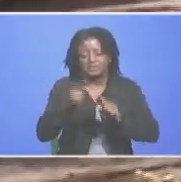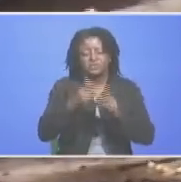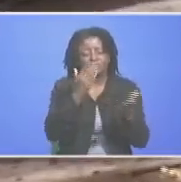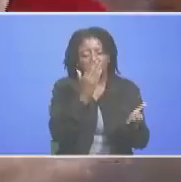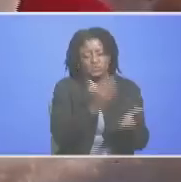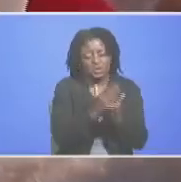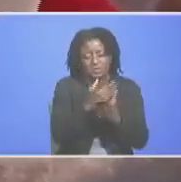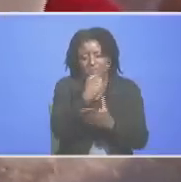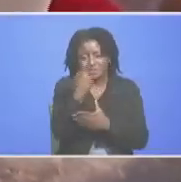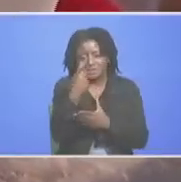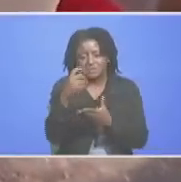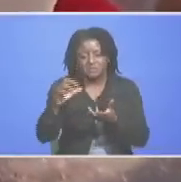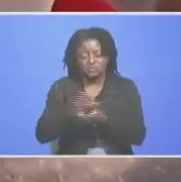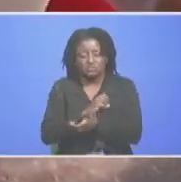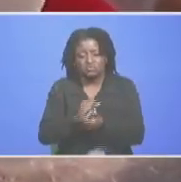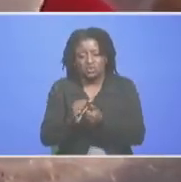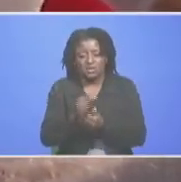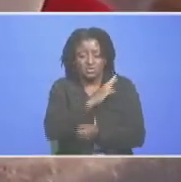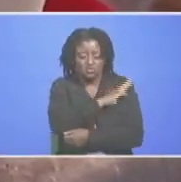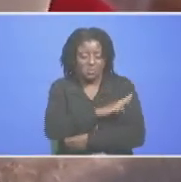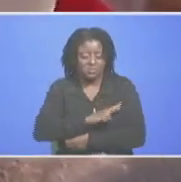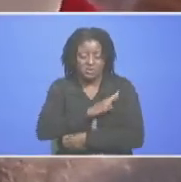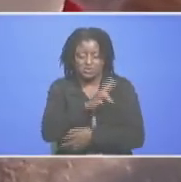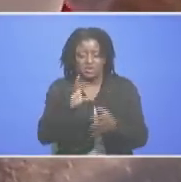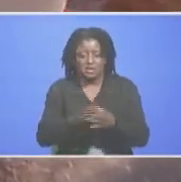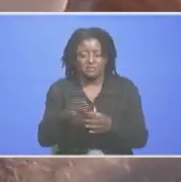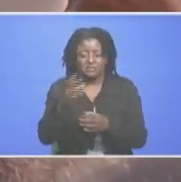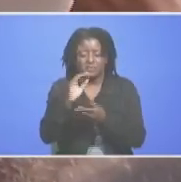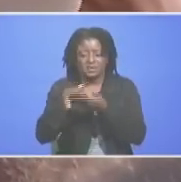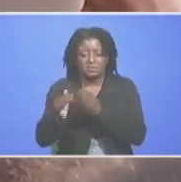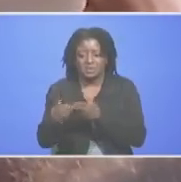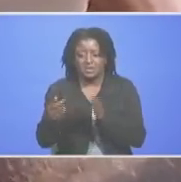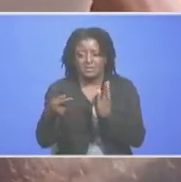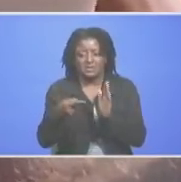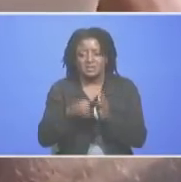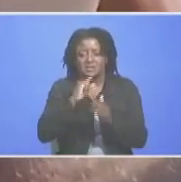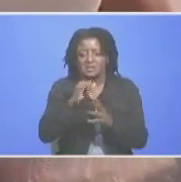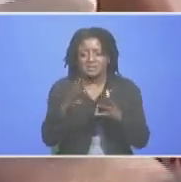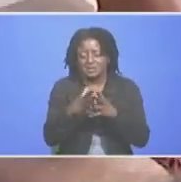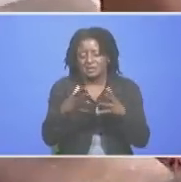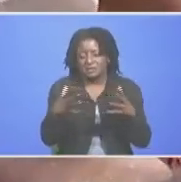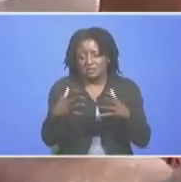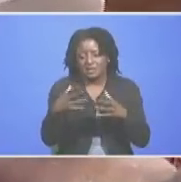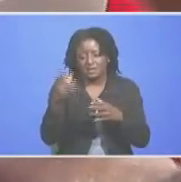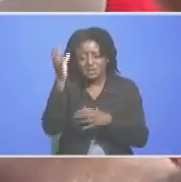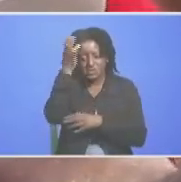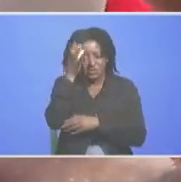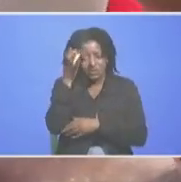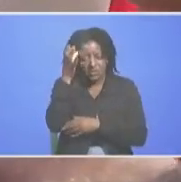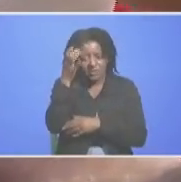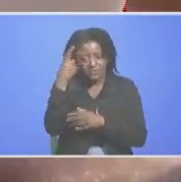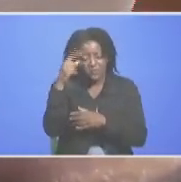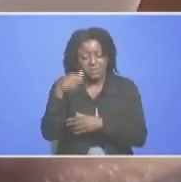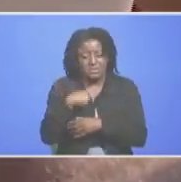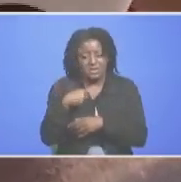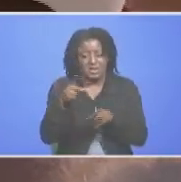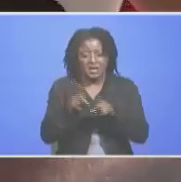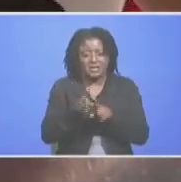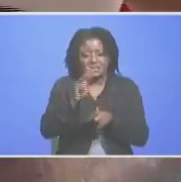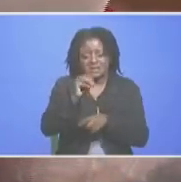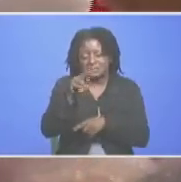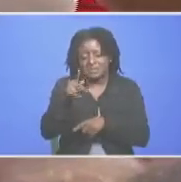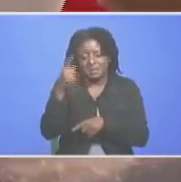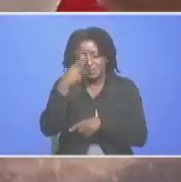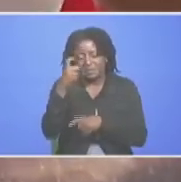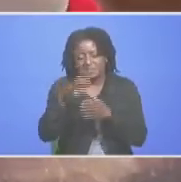the community. This is a high concern for me as a Member of Parliament, specifically because of the